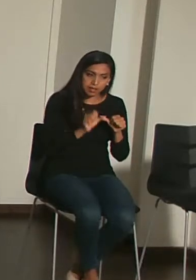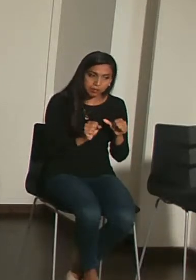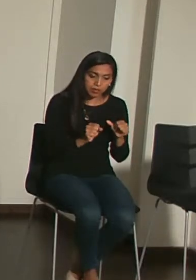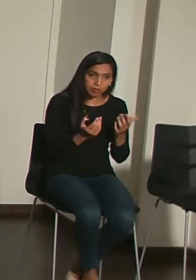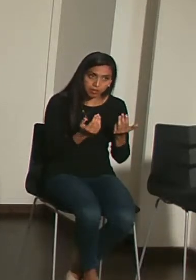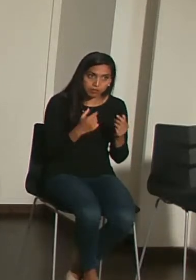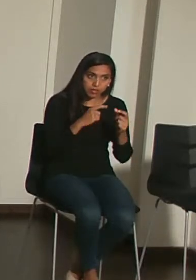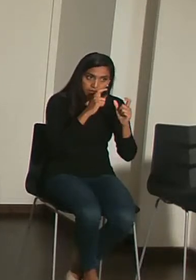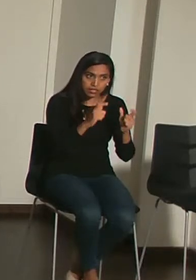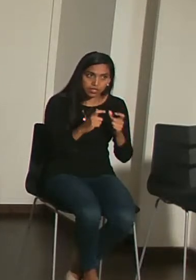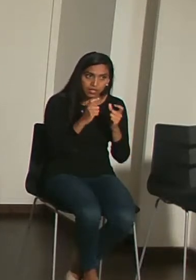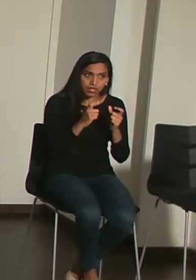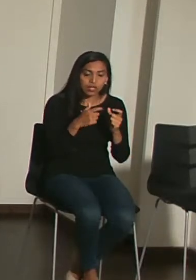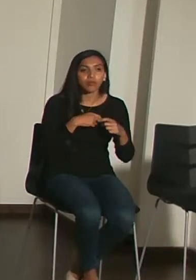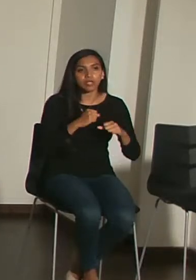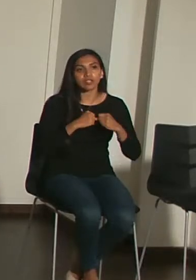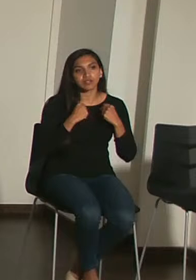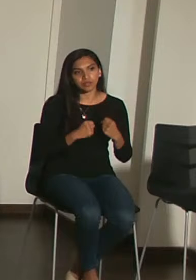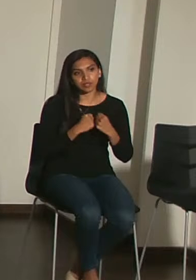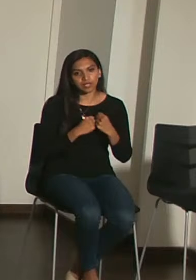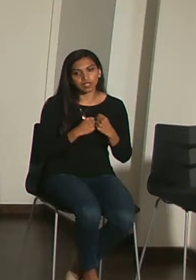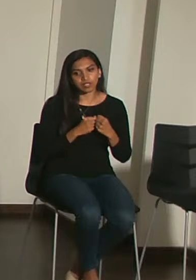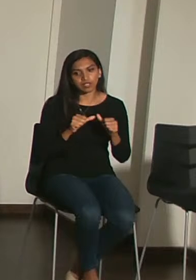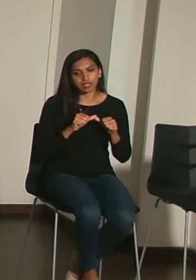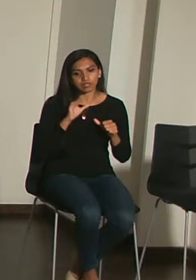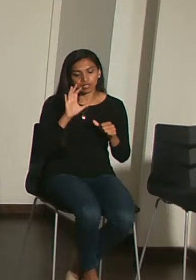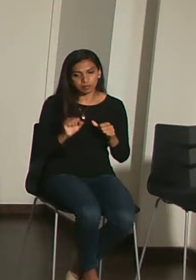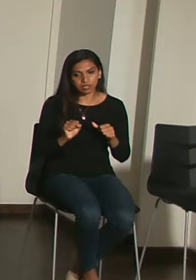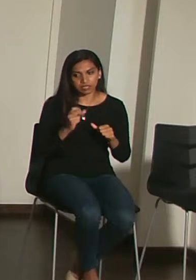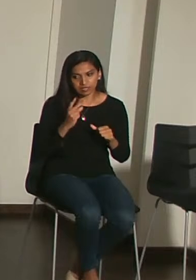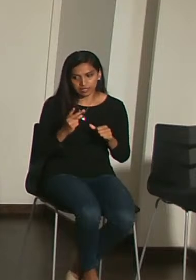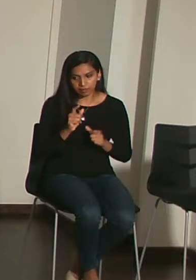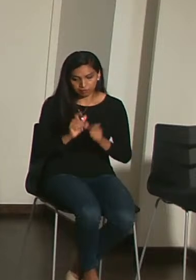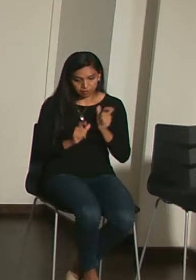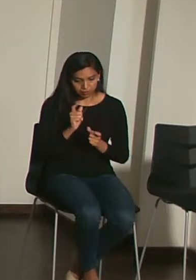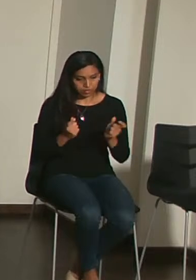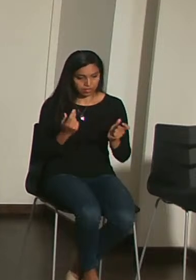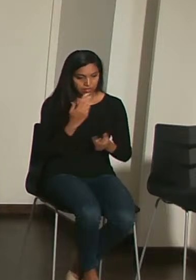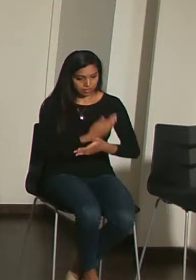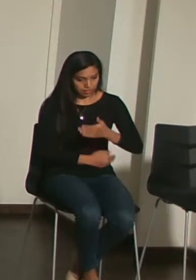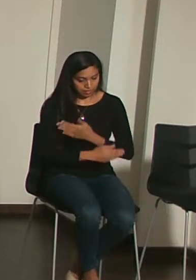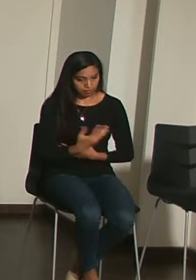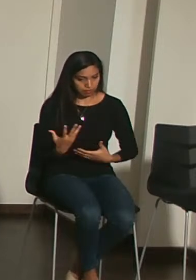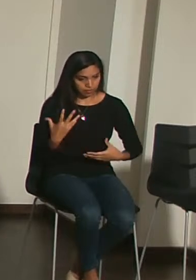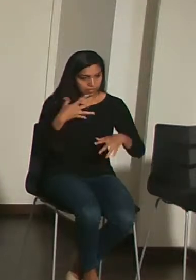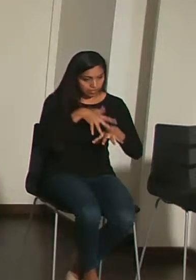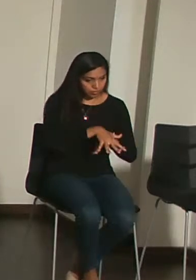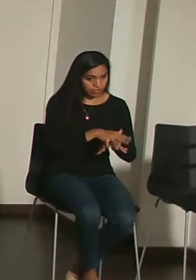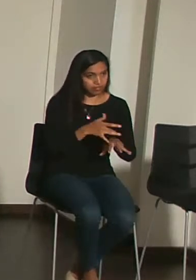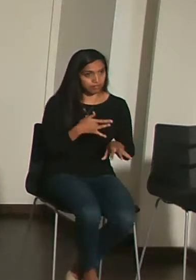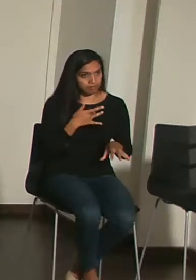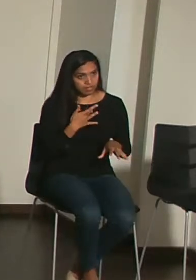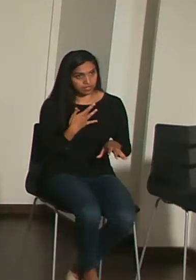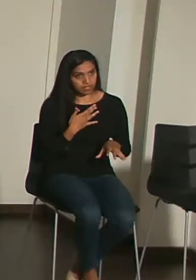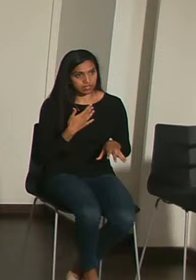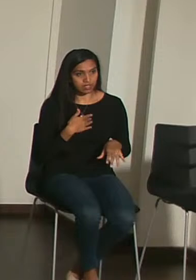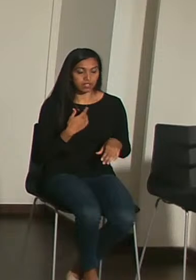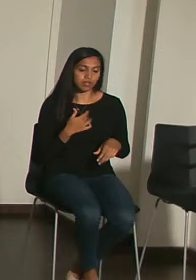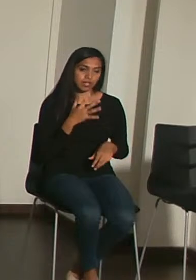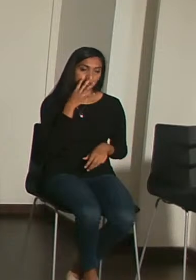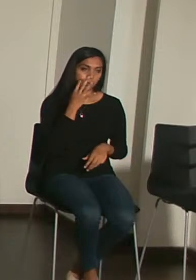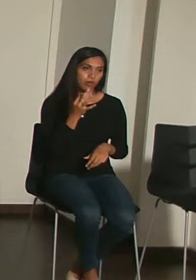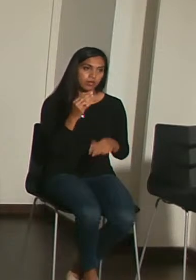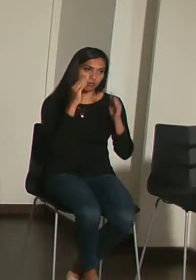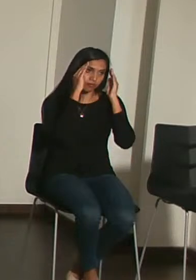to accessibility and make sure that they too feel included in the work that we do.